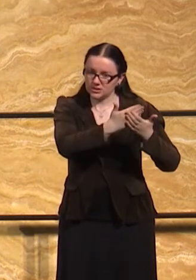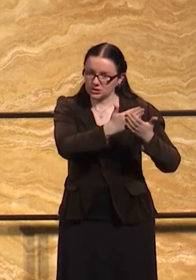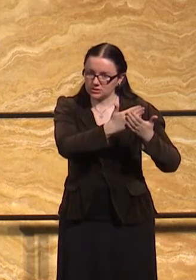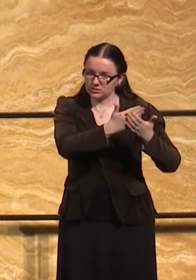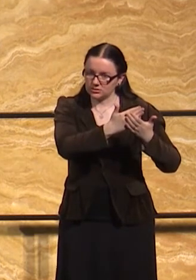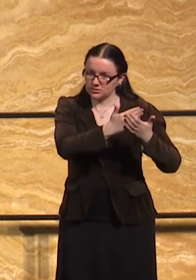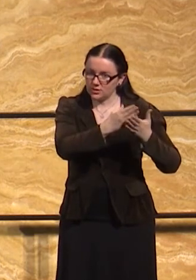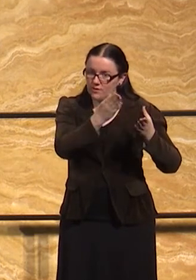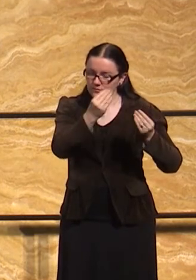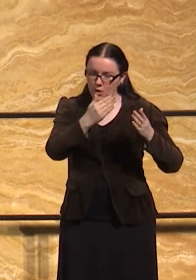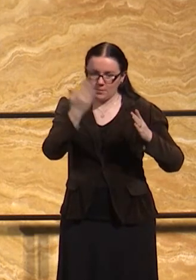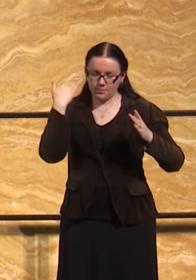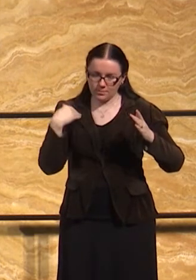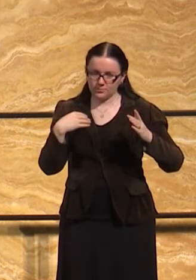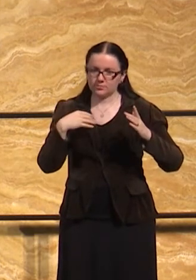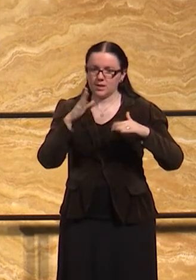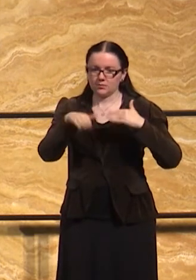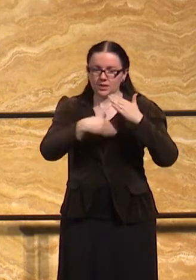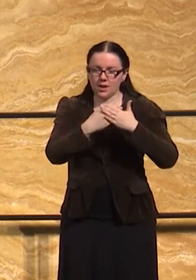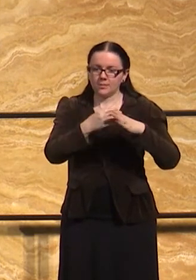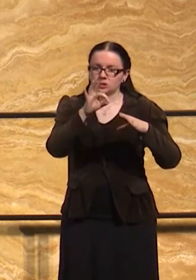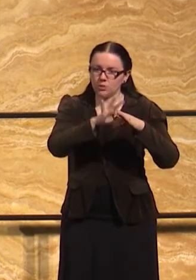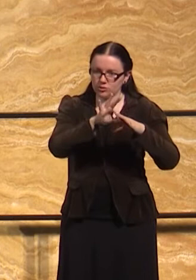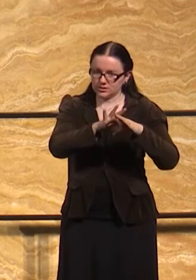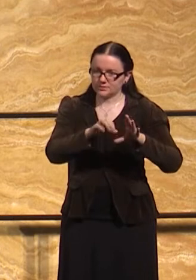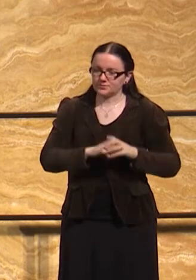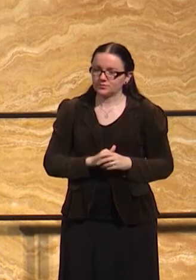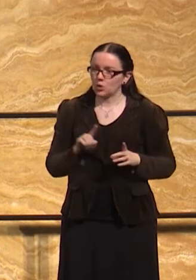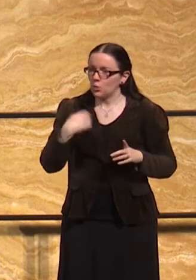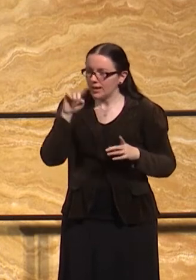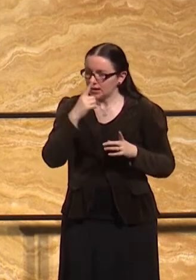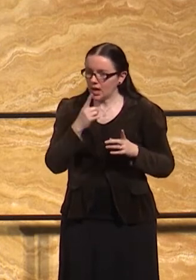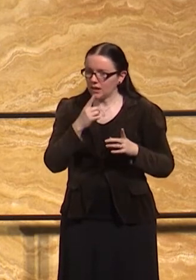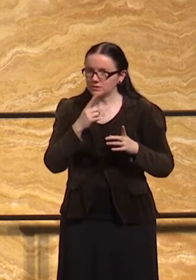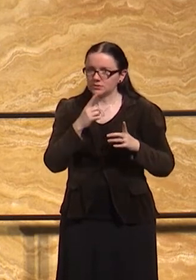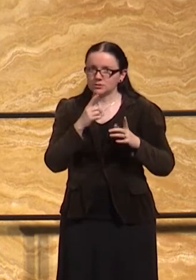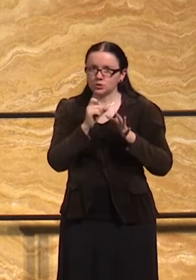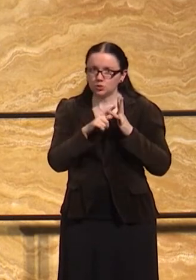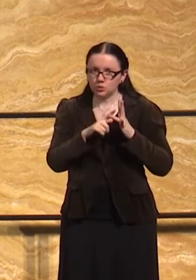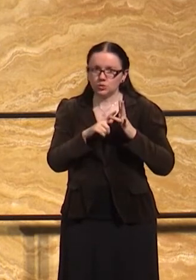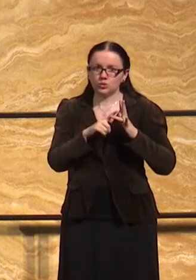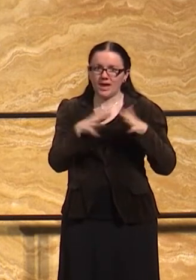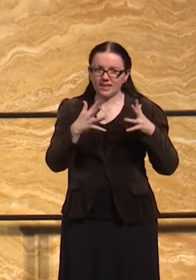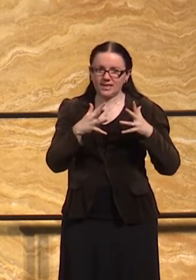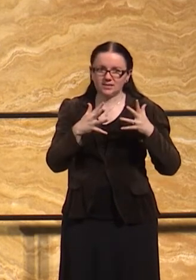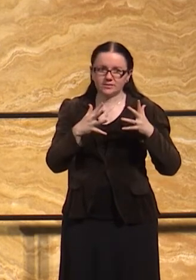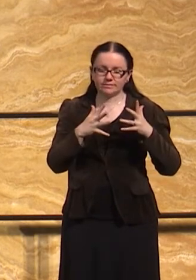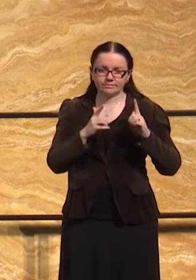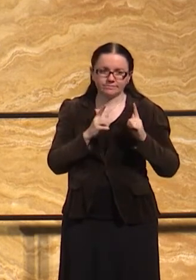to democracy, very fragile. We cannot exacerbate the changes